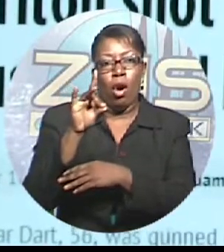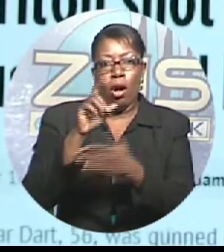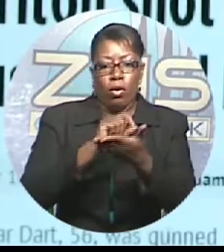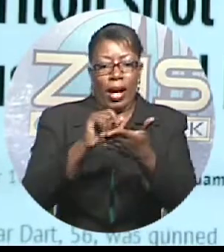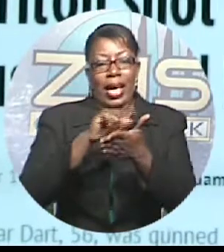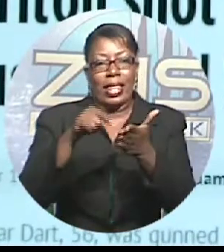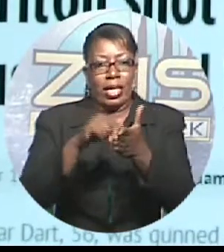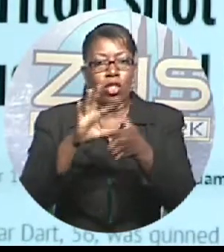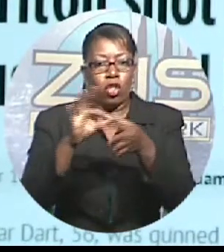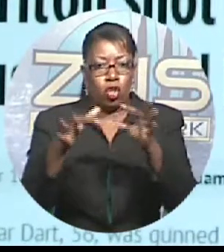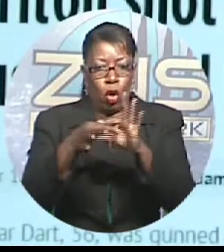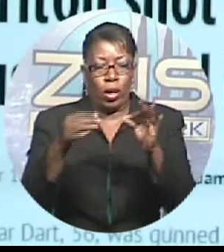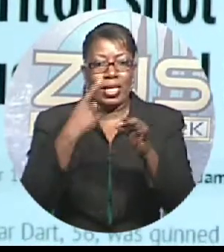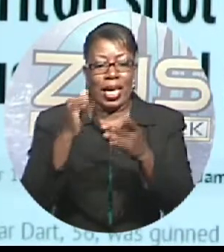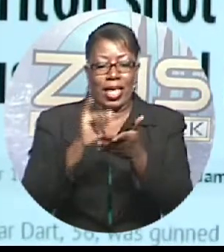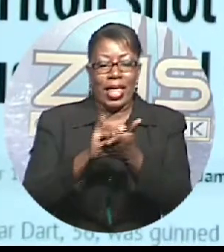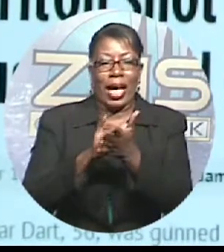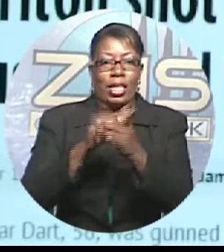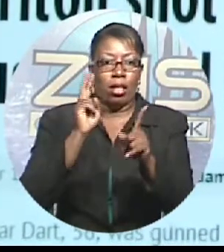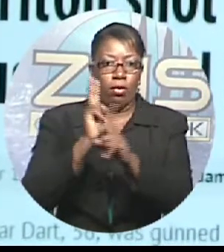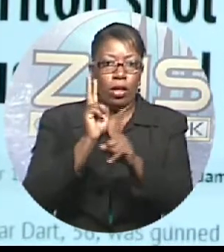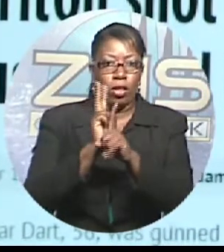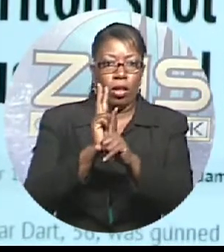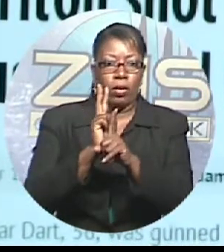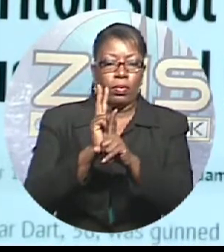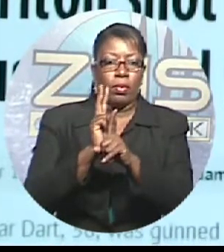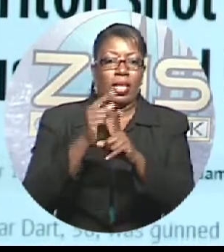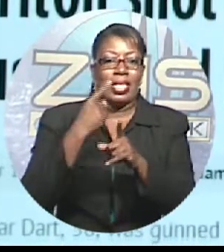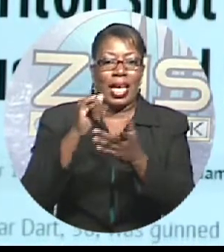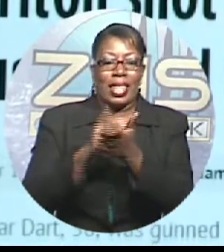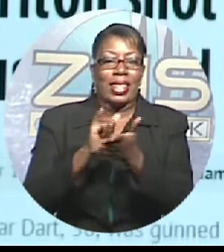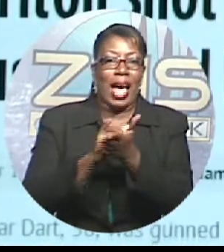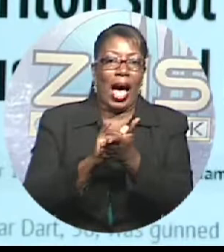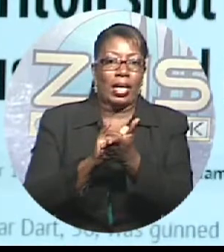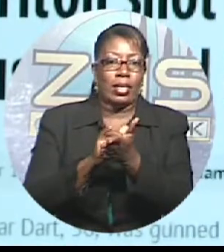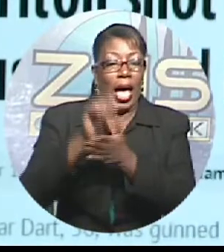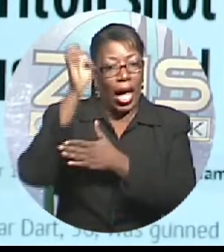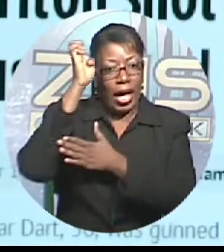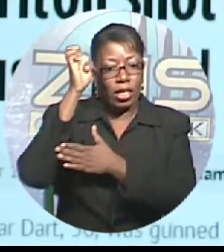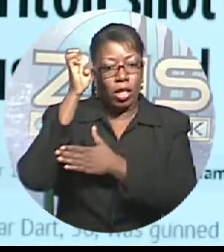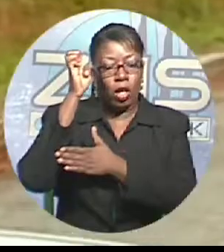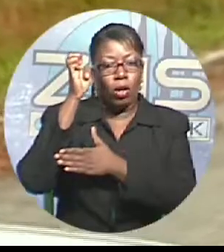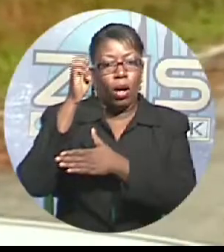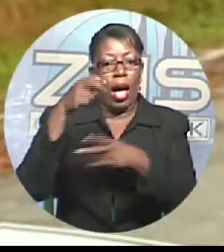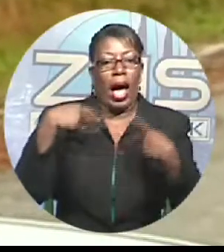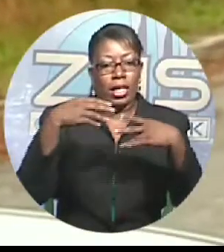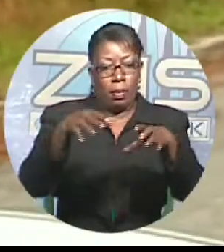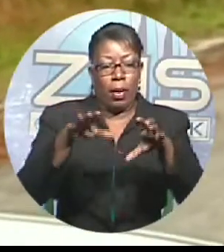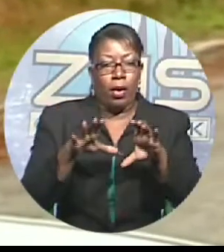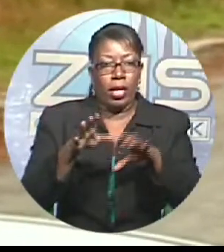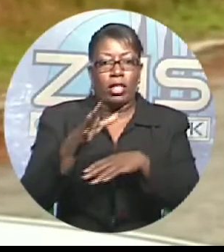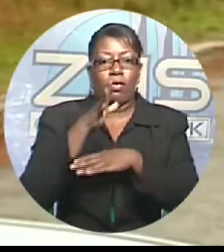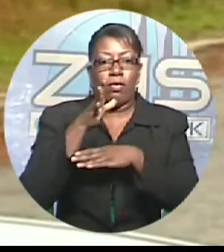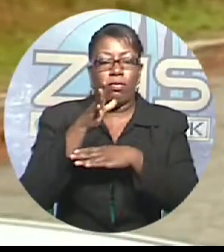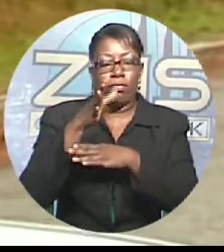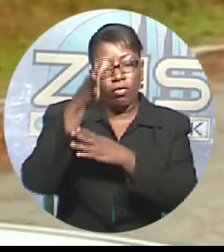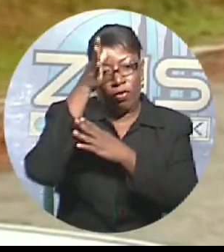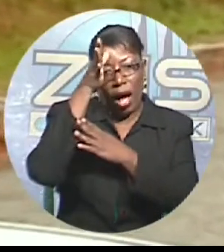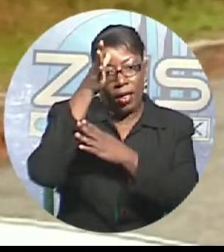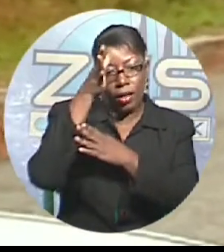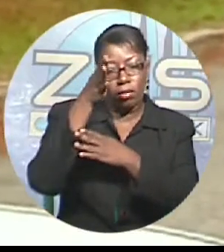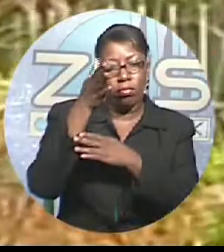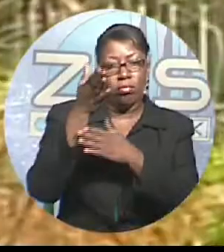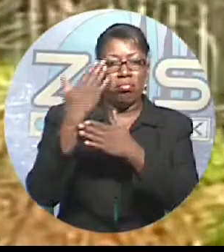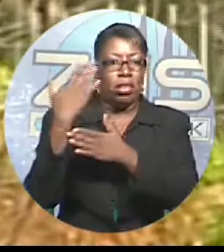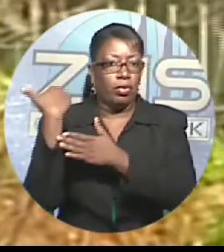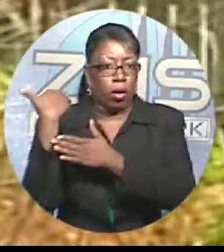cousin of the victim, said what's worse is the fact that Edgar had just buried his father, Colin, a year earlier. The Mirror reports that 56-year-old Dart